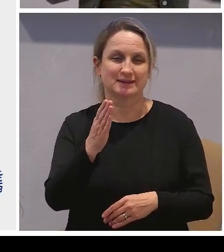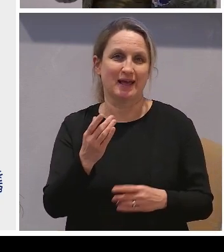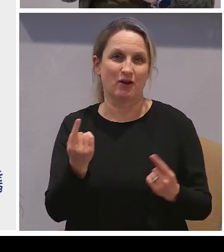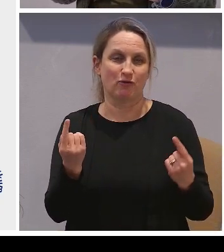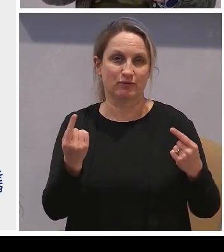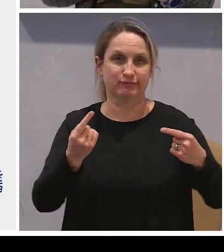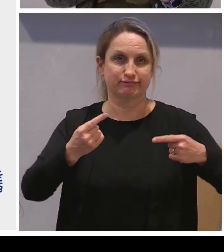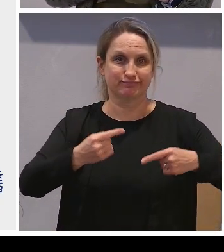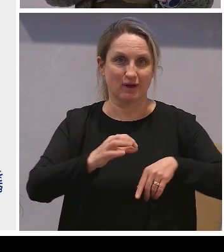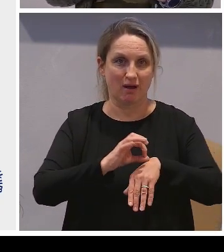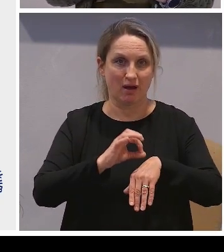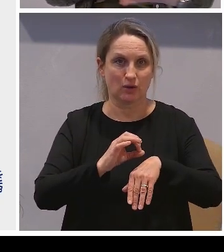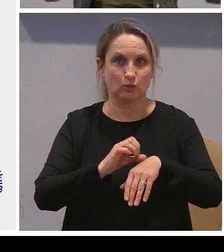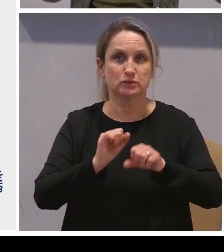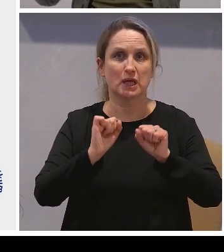the chances.